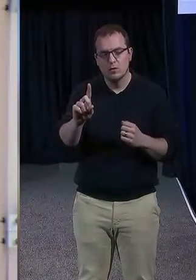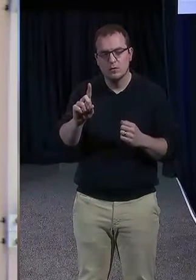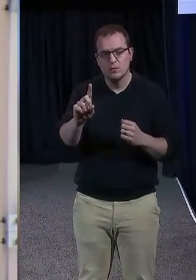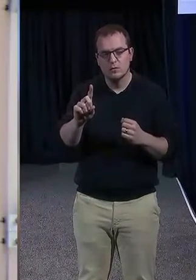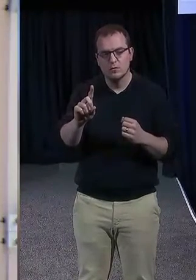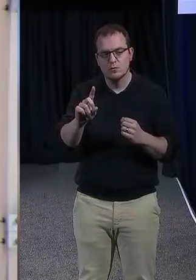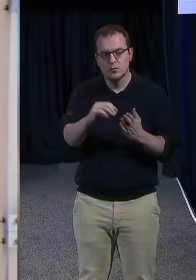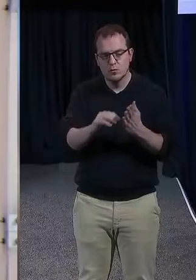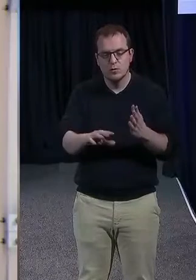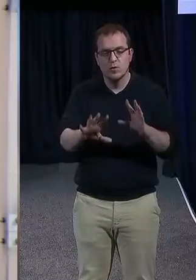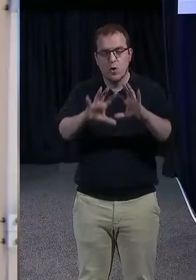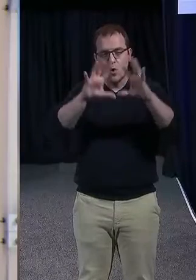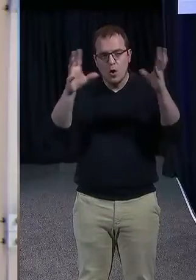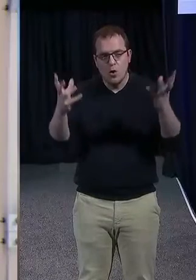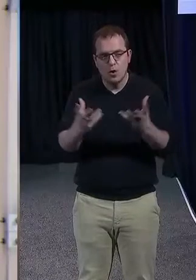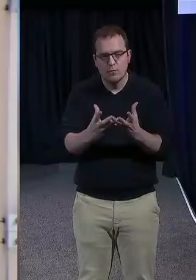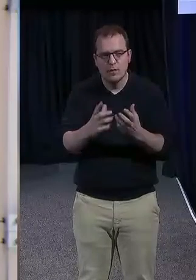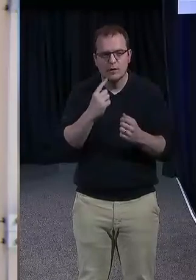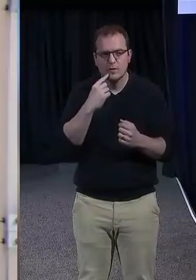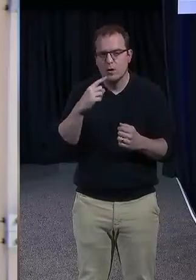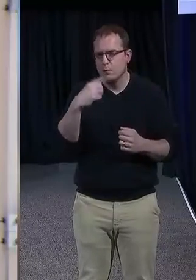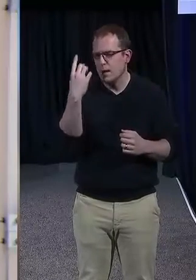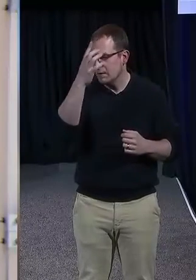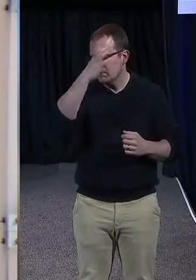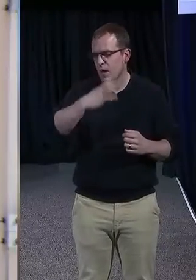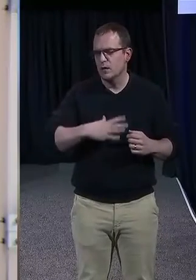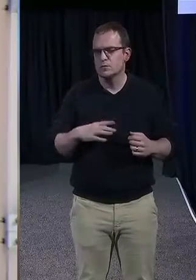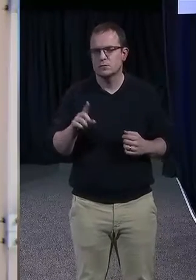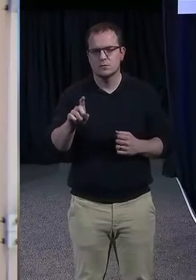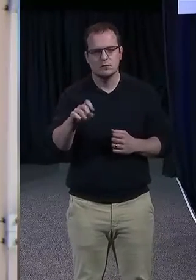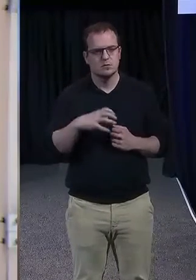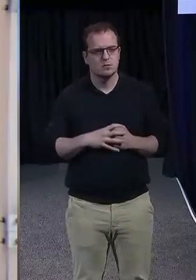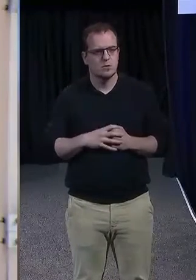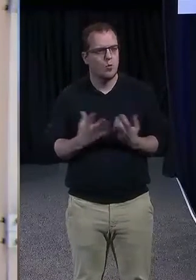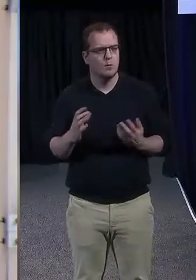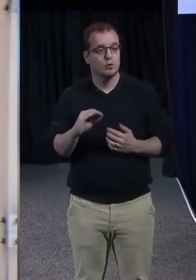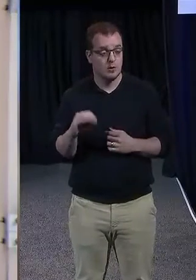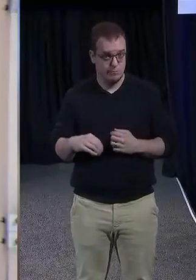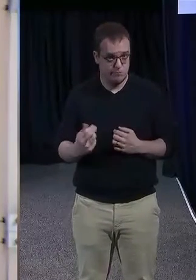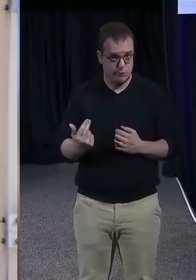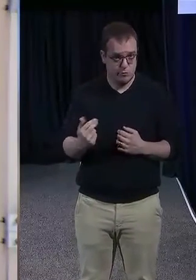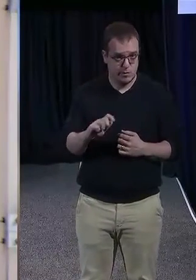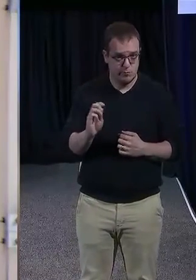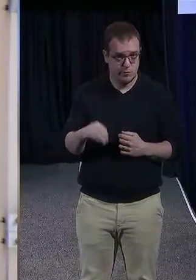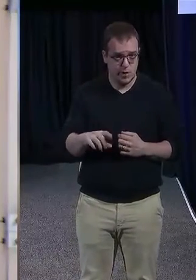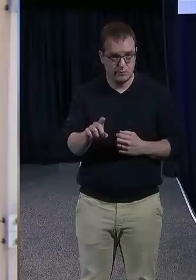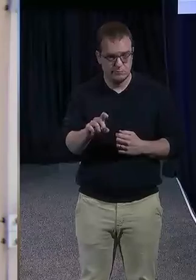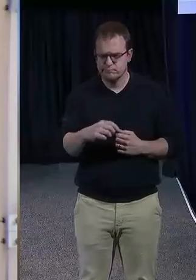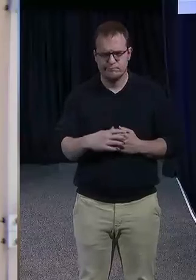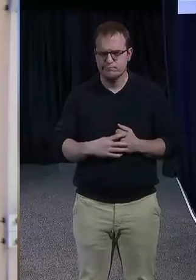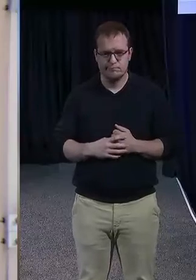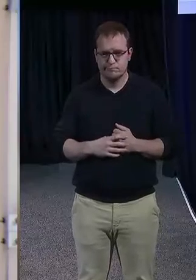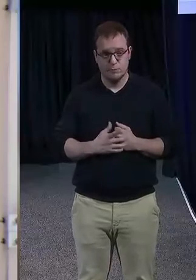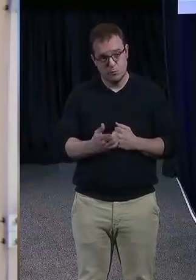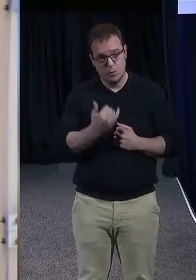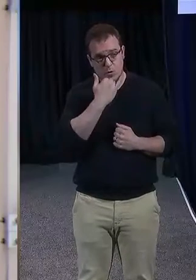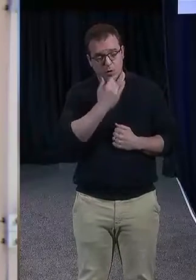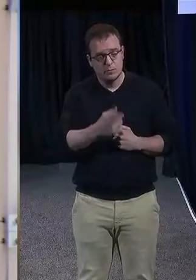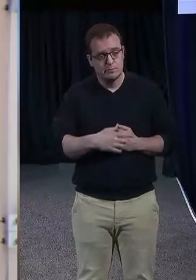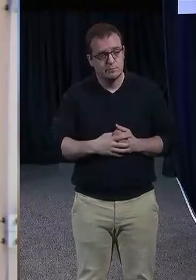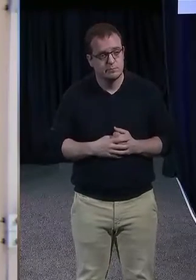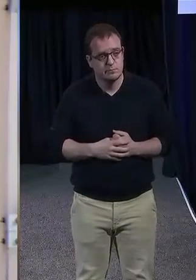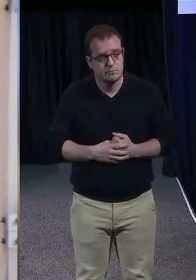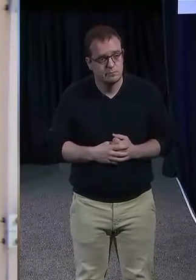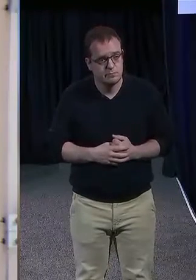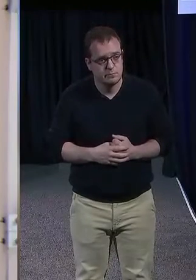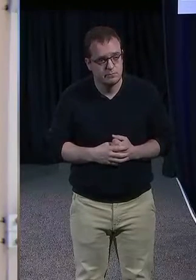nation are black males? You think it's 13%? No. You're wrong.